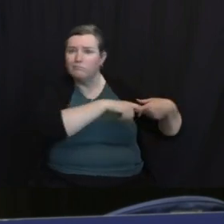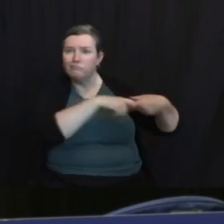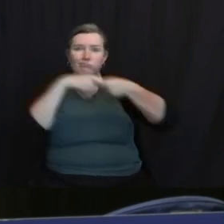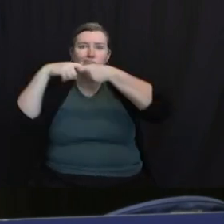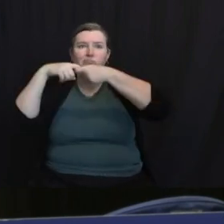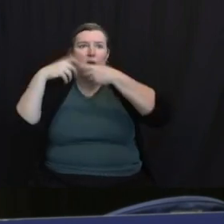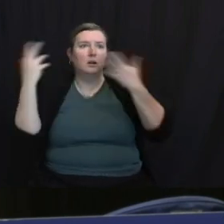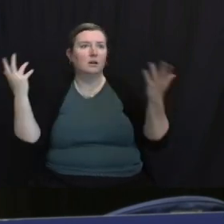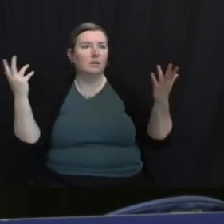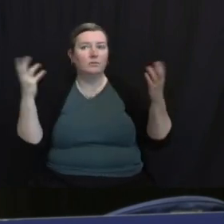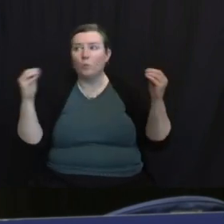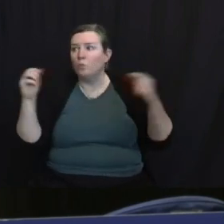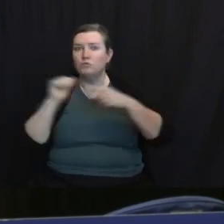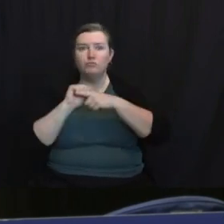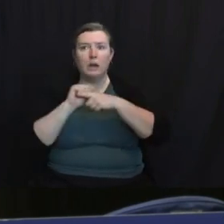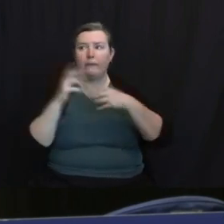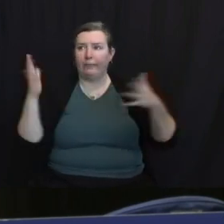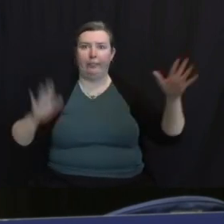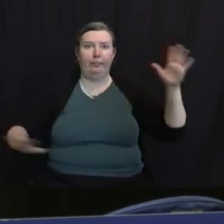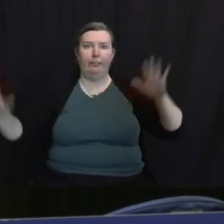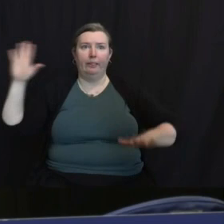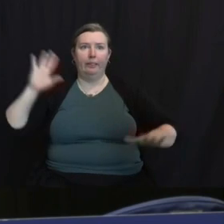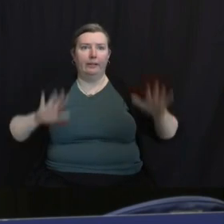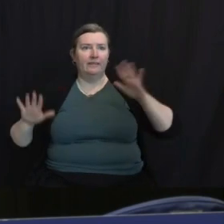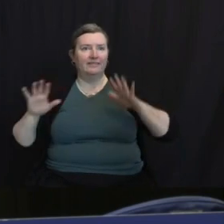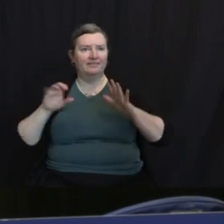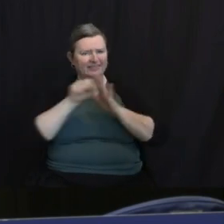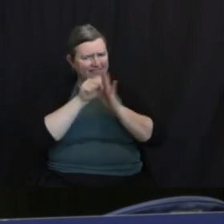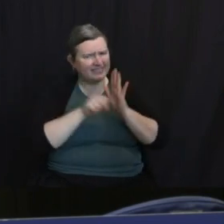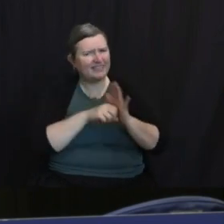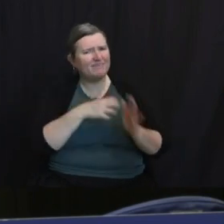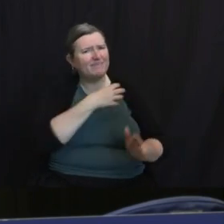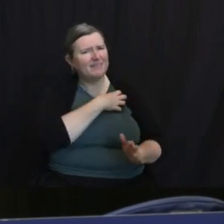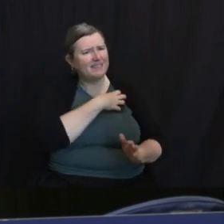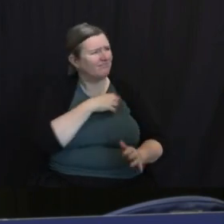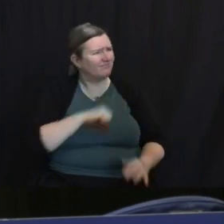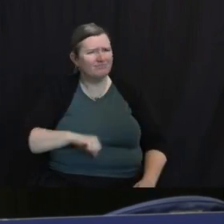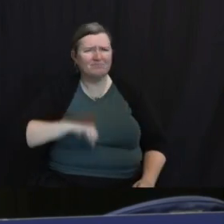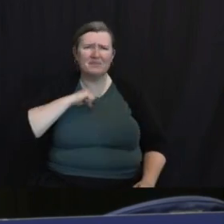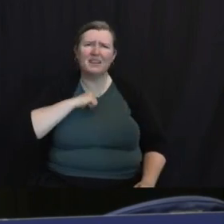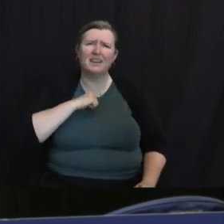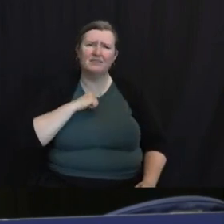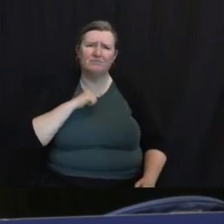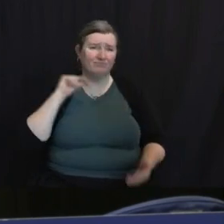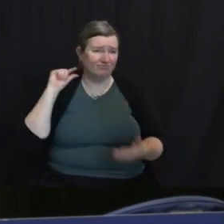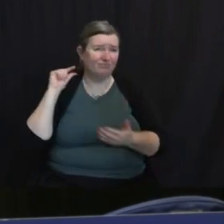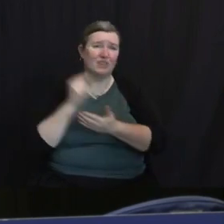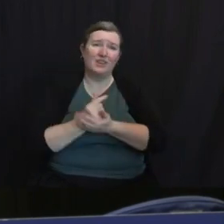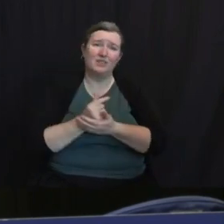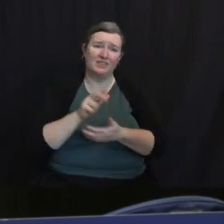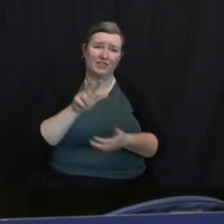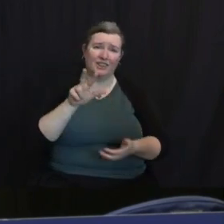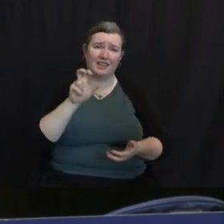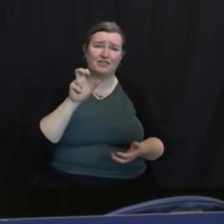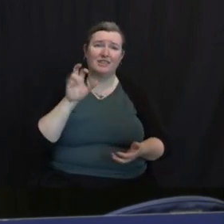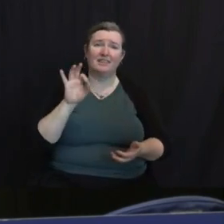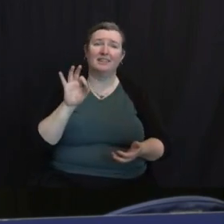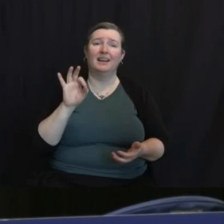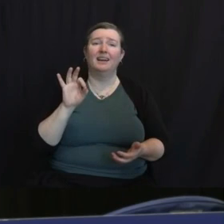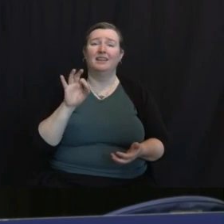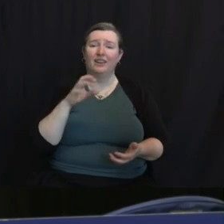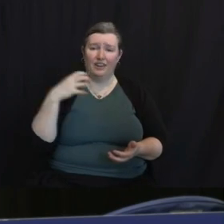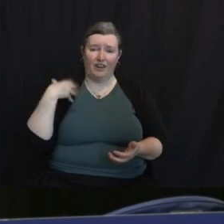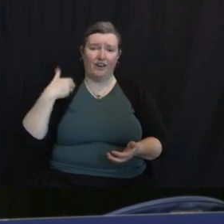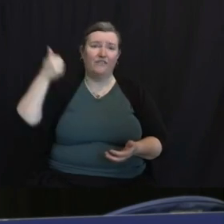police is proud to announce that we've graduated 309 troopers during this pandemic, a